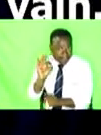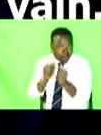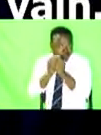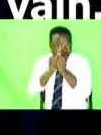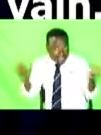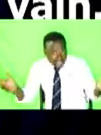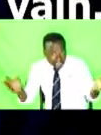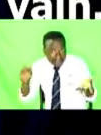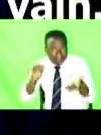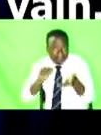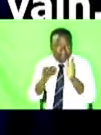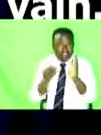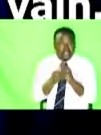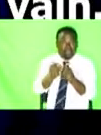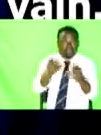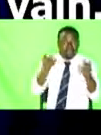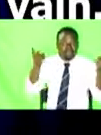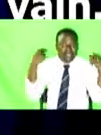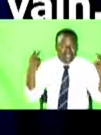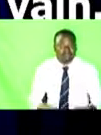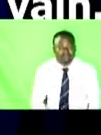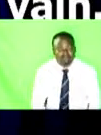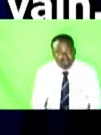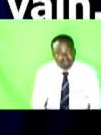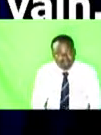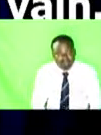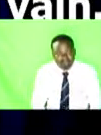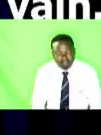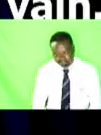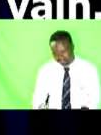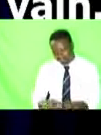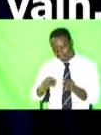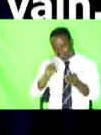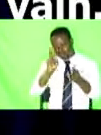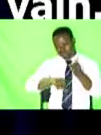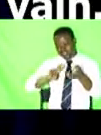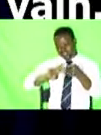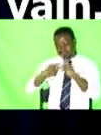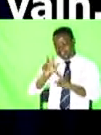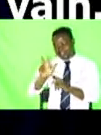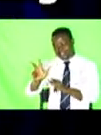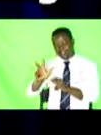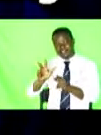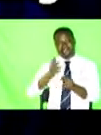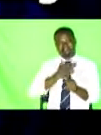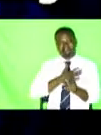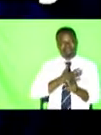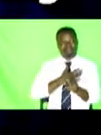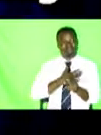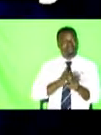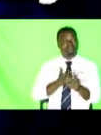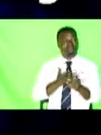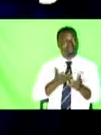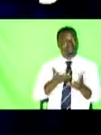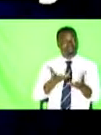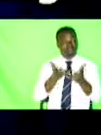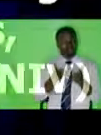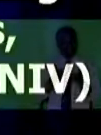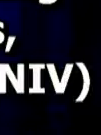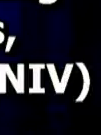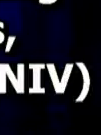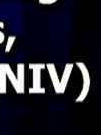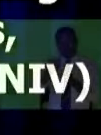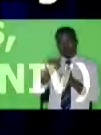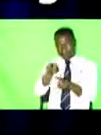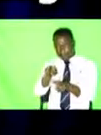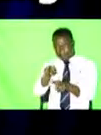have believed in vain. Now, verse 3. I want all of us to lift our heads and then find a